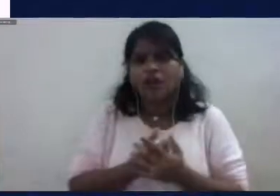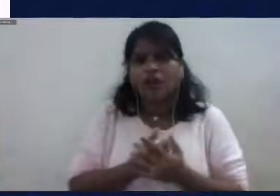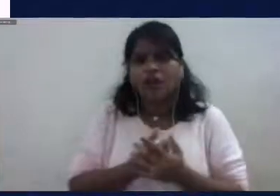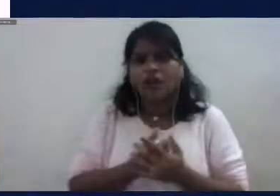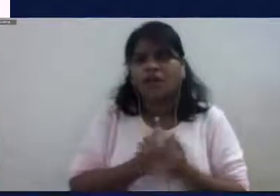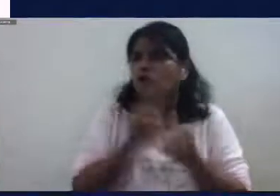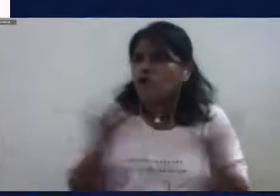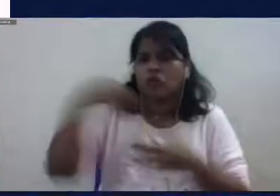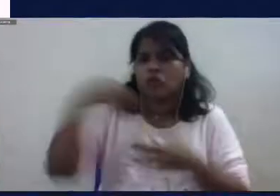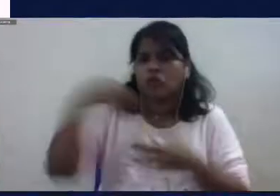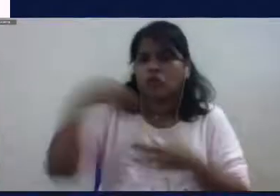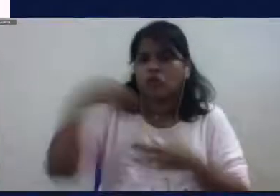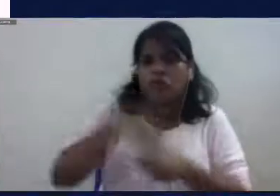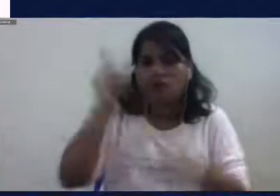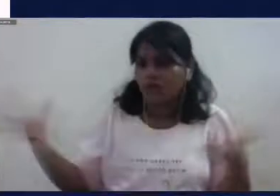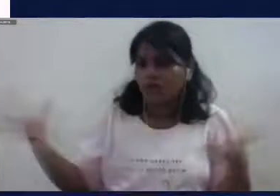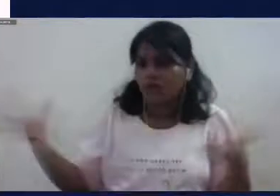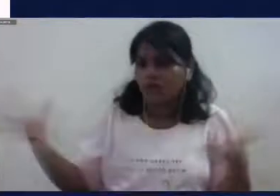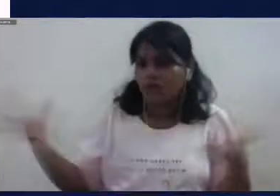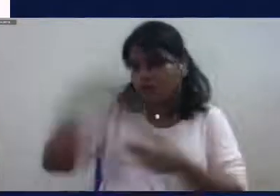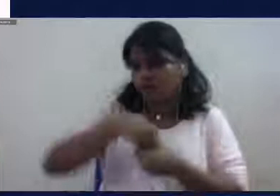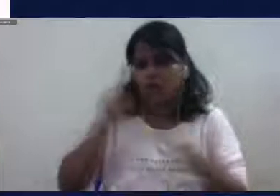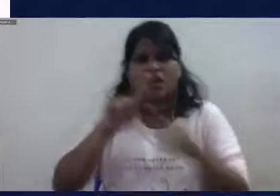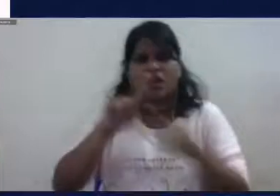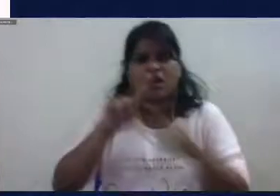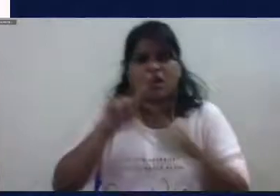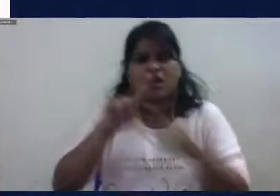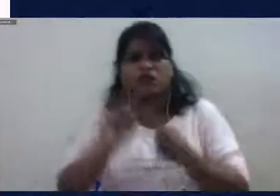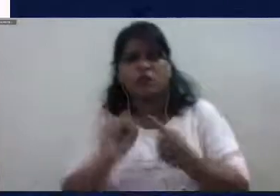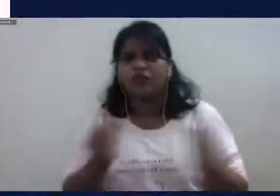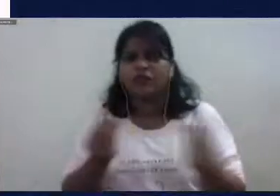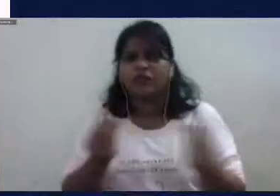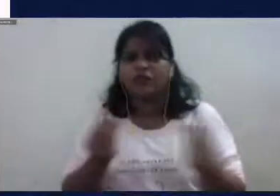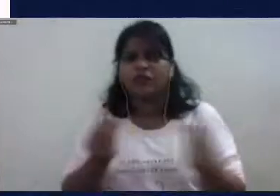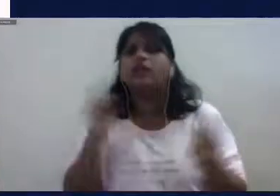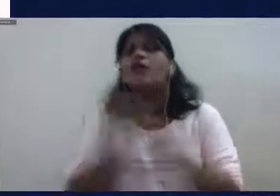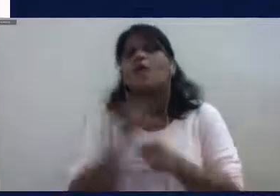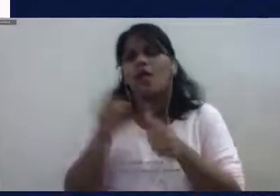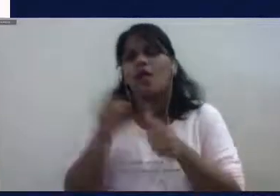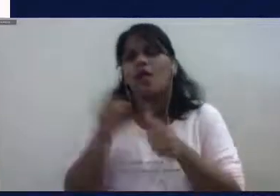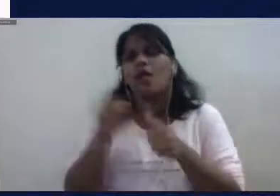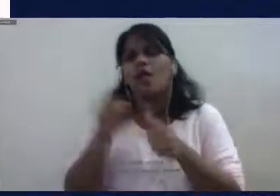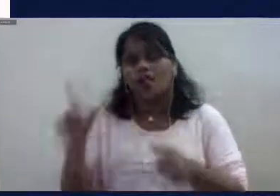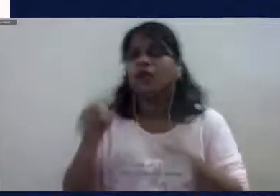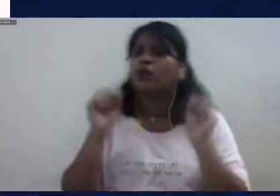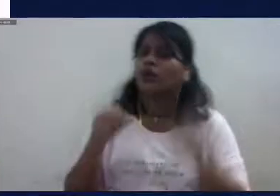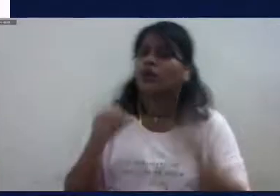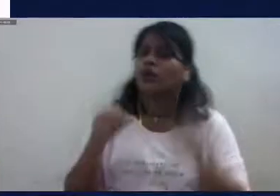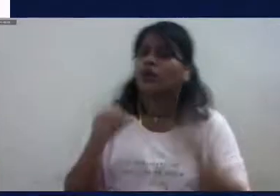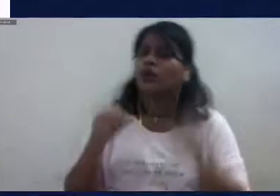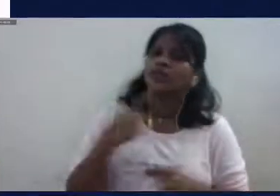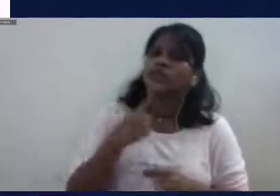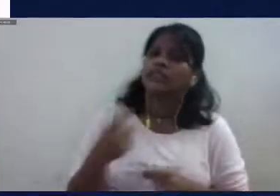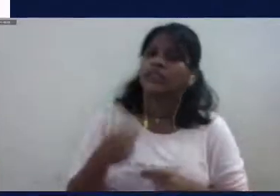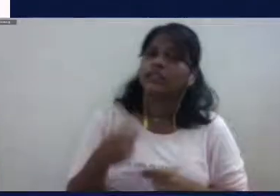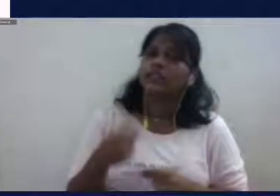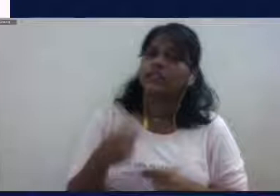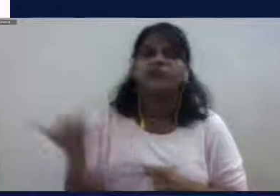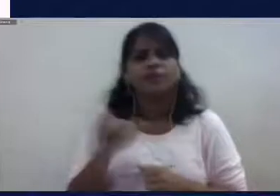of people together towards the achievement of a certain goal. You can also say the same